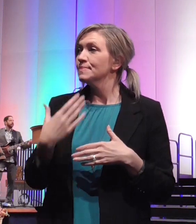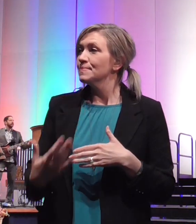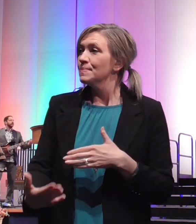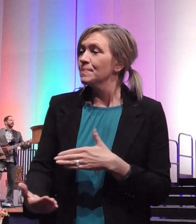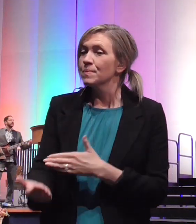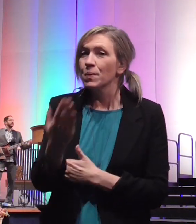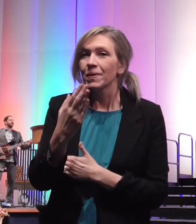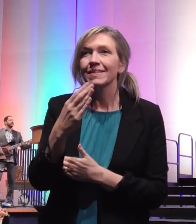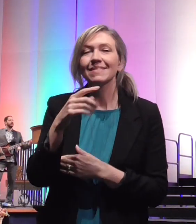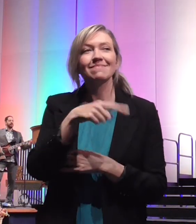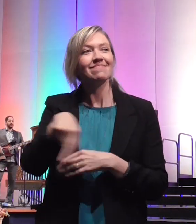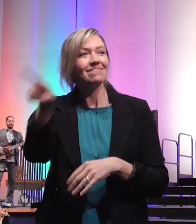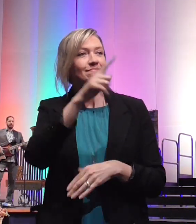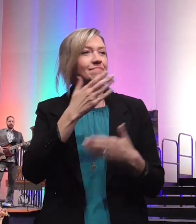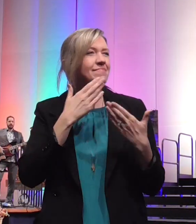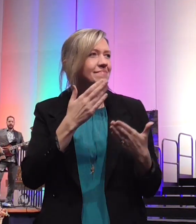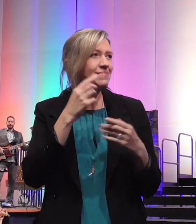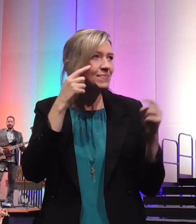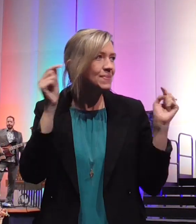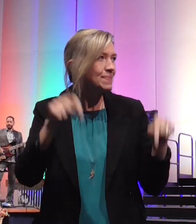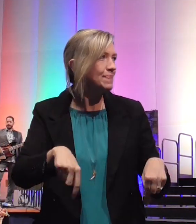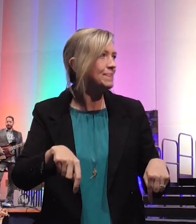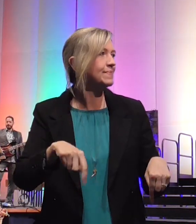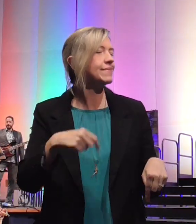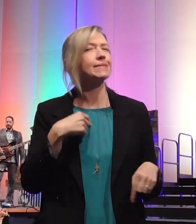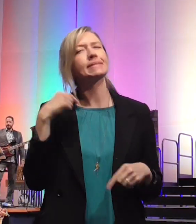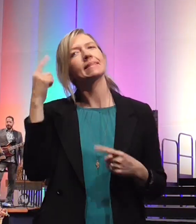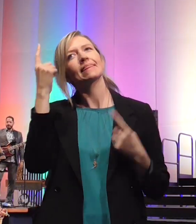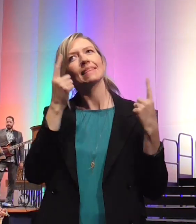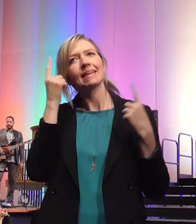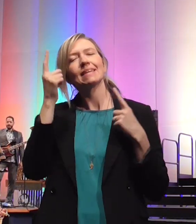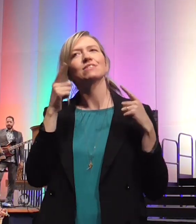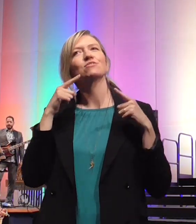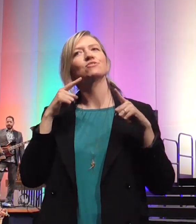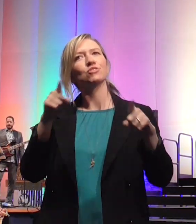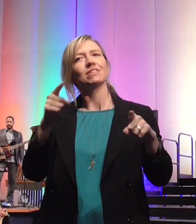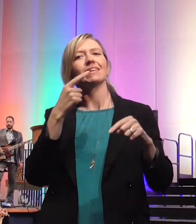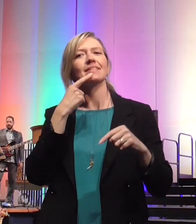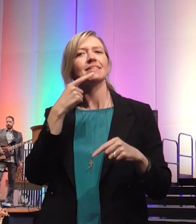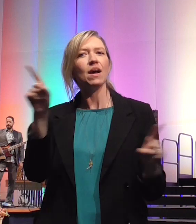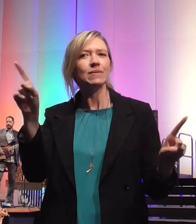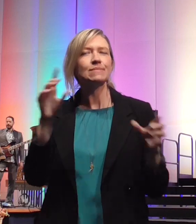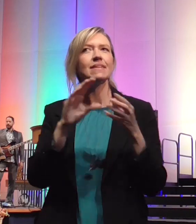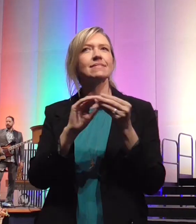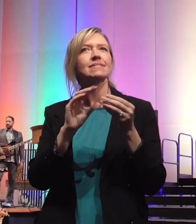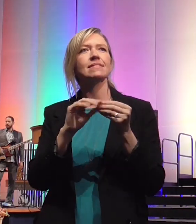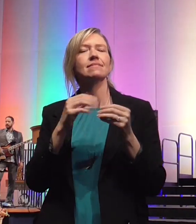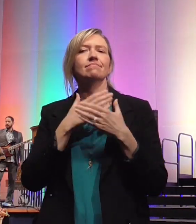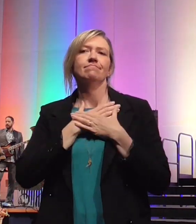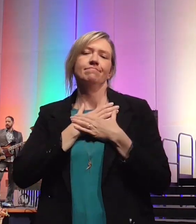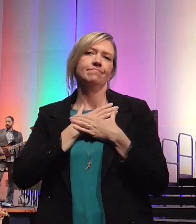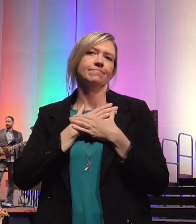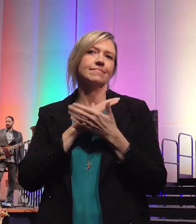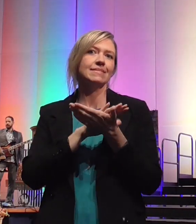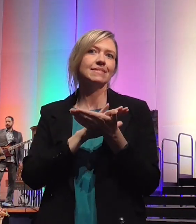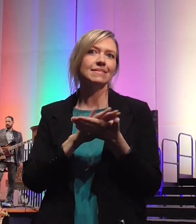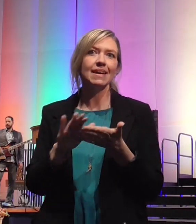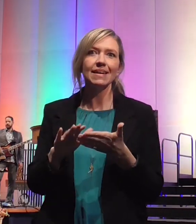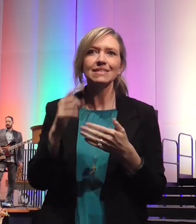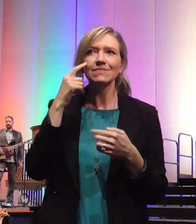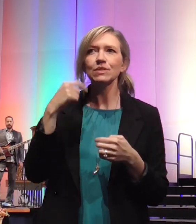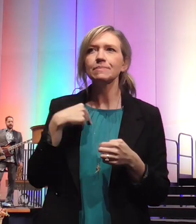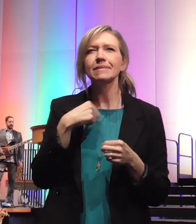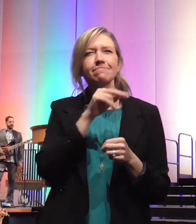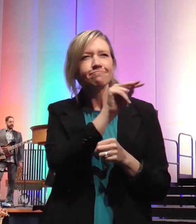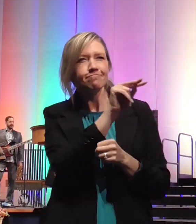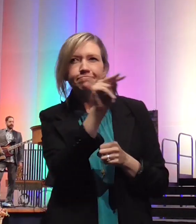Good morning, Mile High. Thank you for being here with us. I was just thinking as the announcements were playing, it's so nice for me to